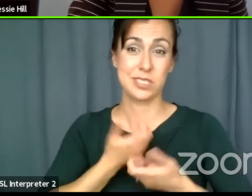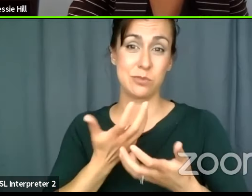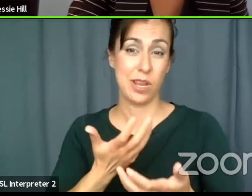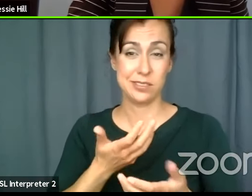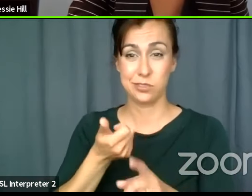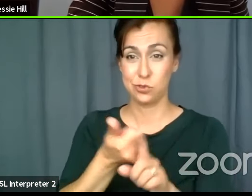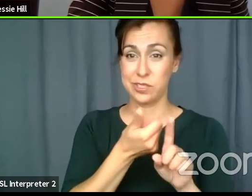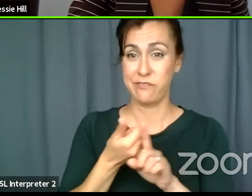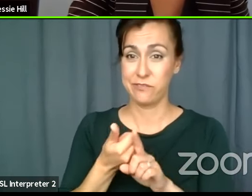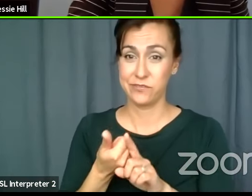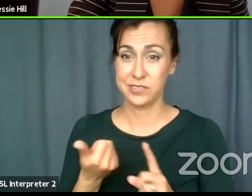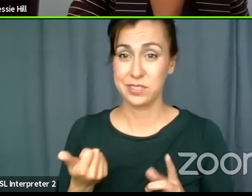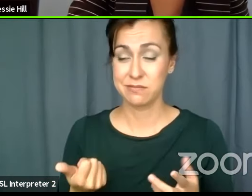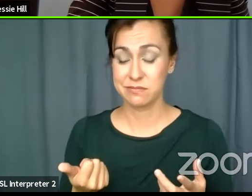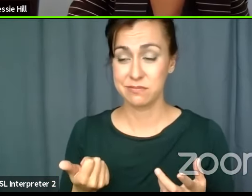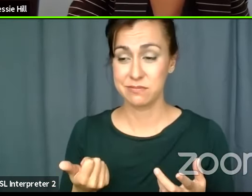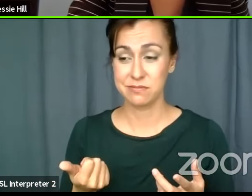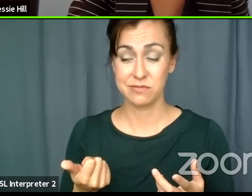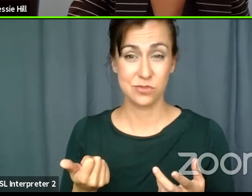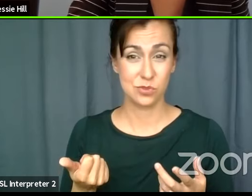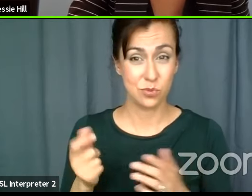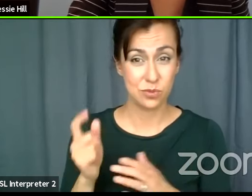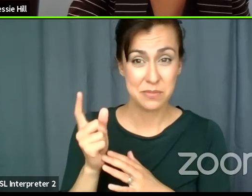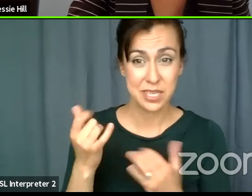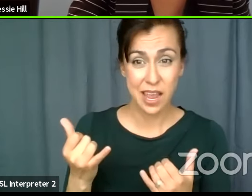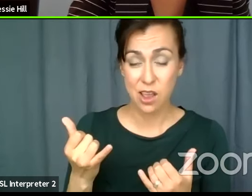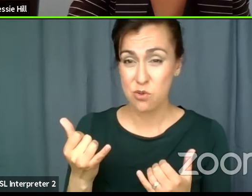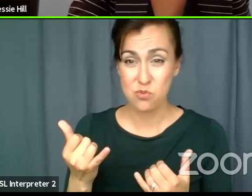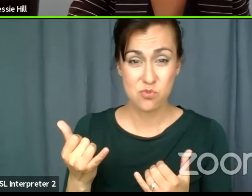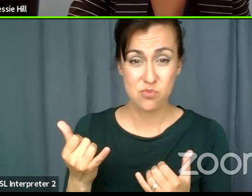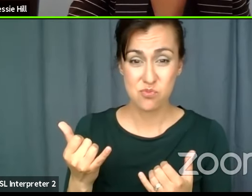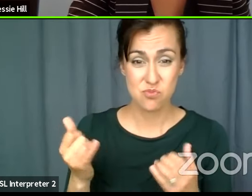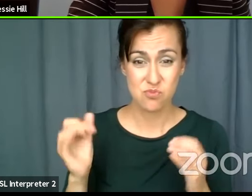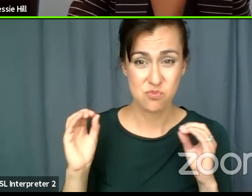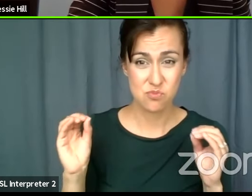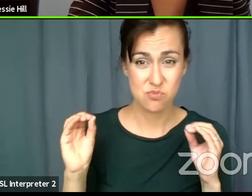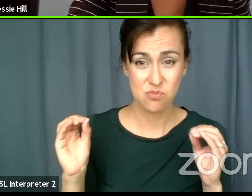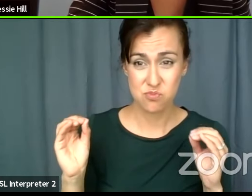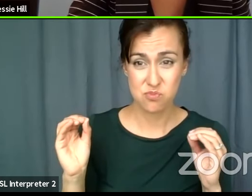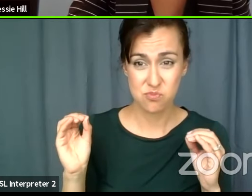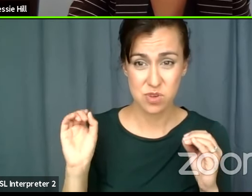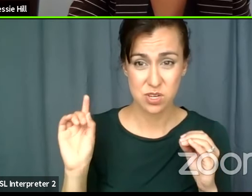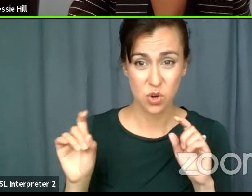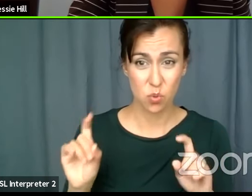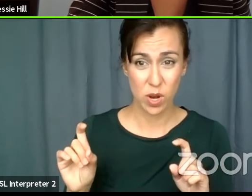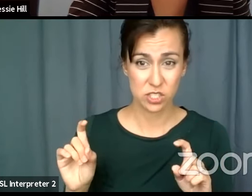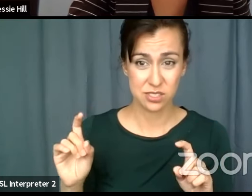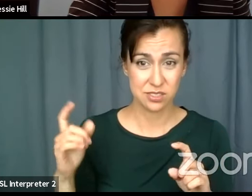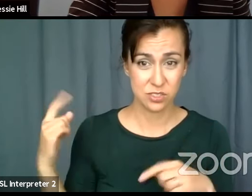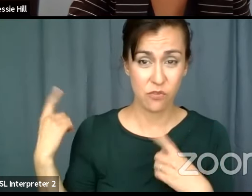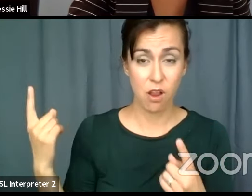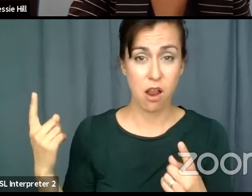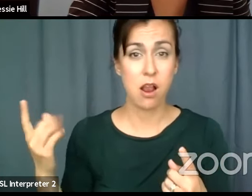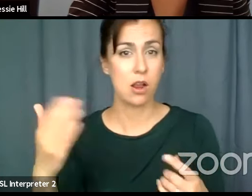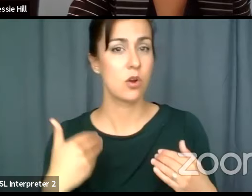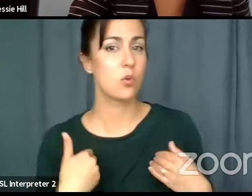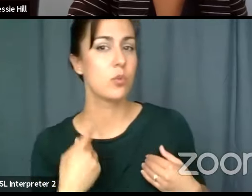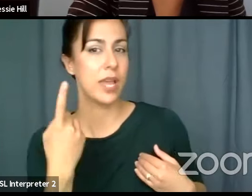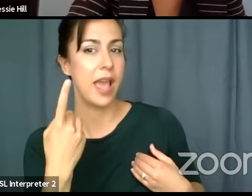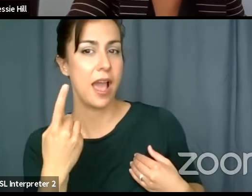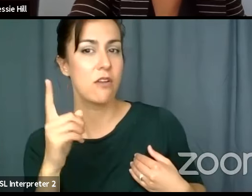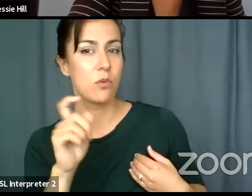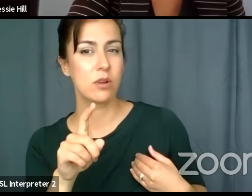question. So let me give a minute. I don't know that we have any questions currently in the queue. We do have one question